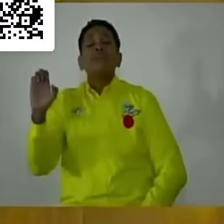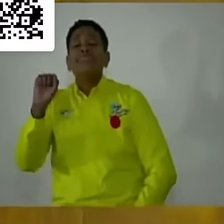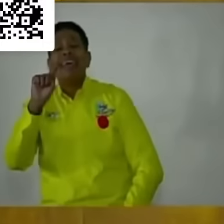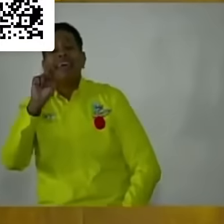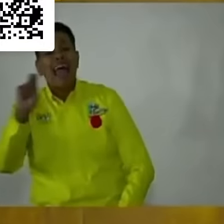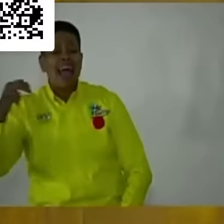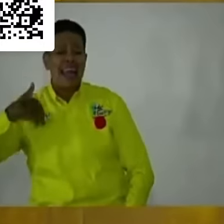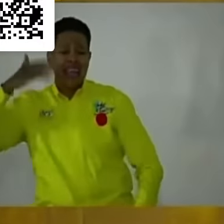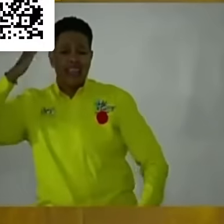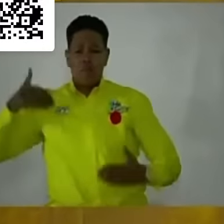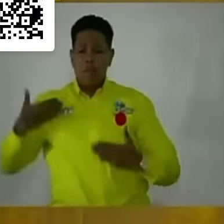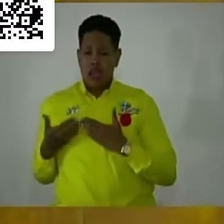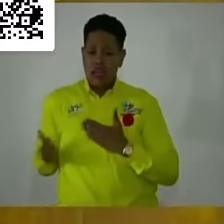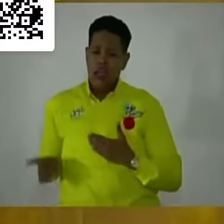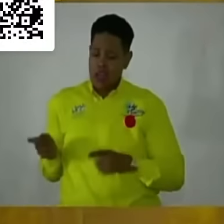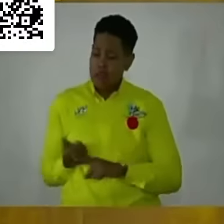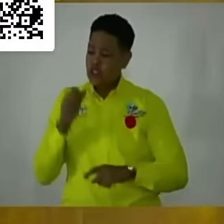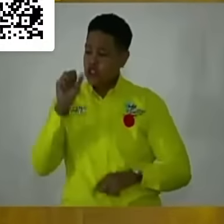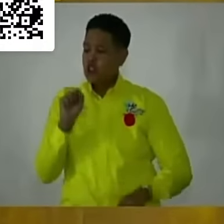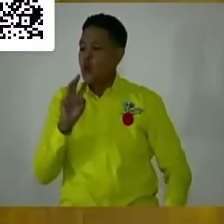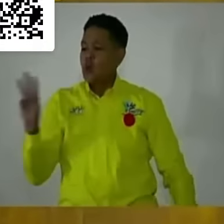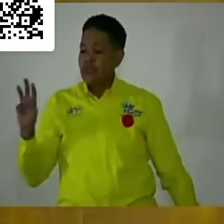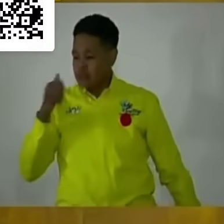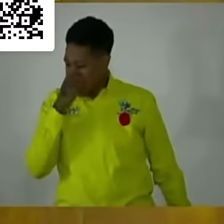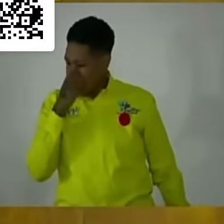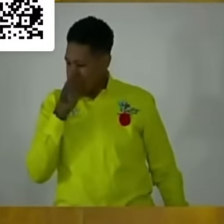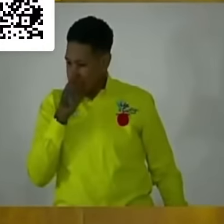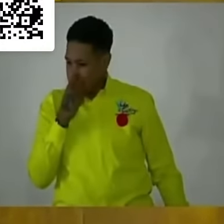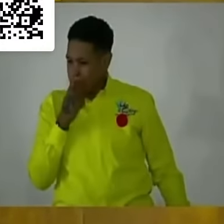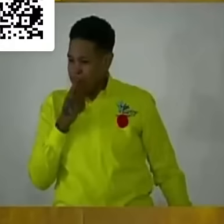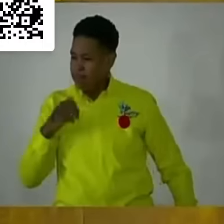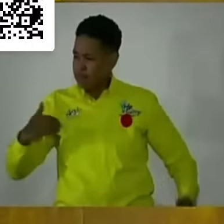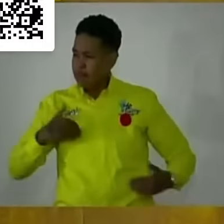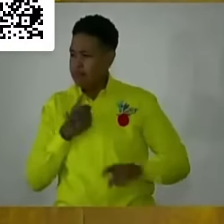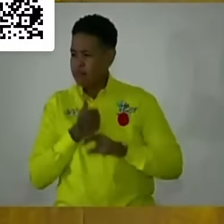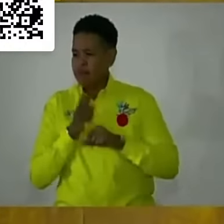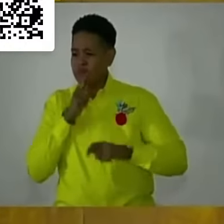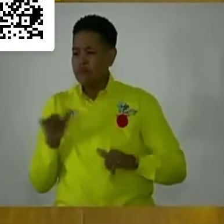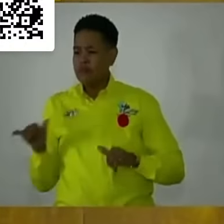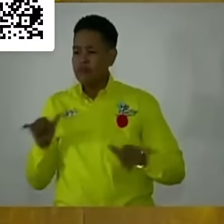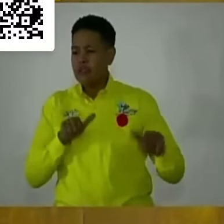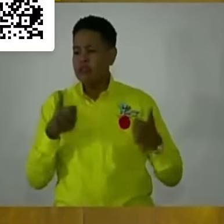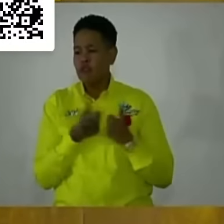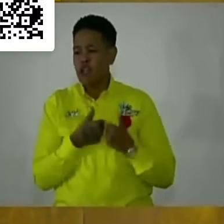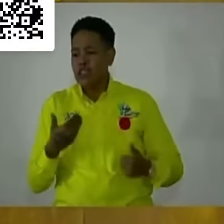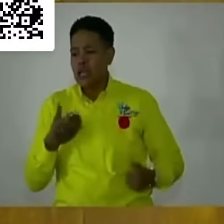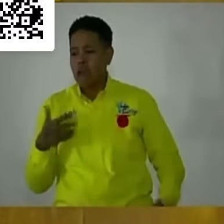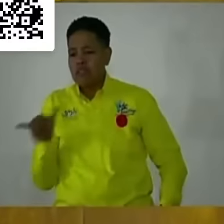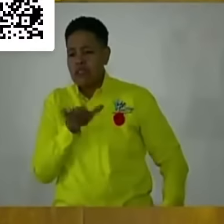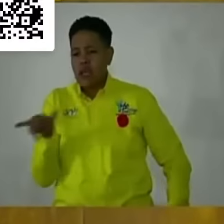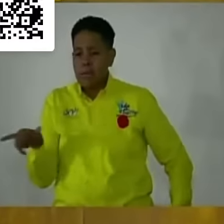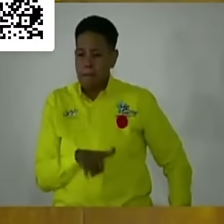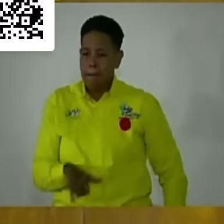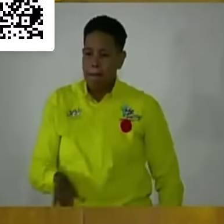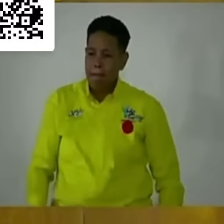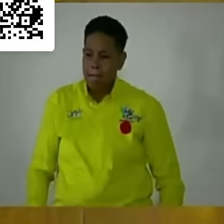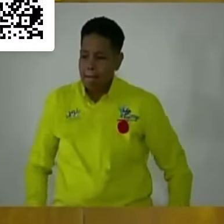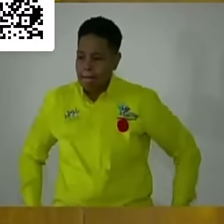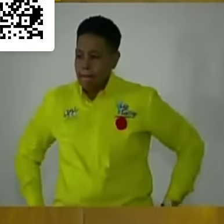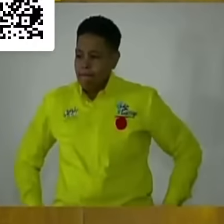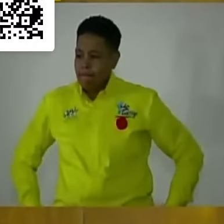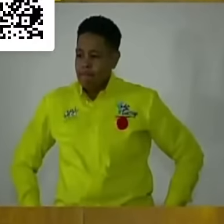I know my neighbor in Southwest has a very similar challenge. But